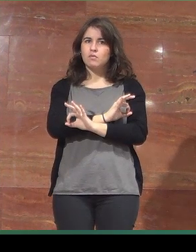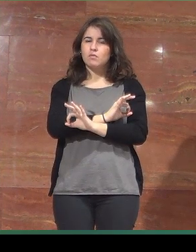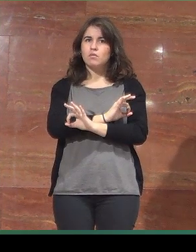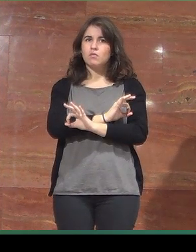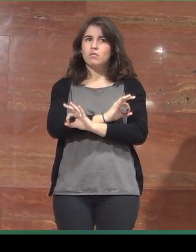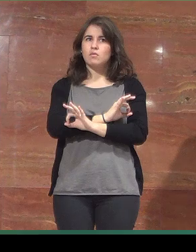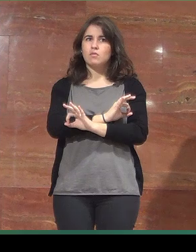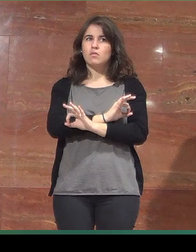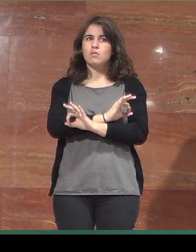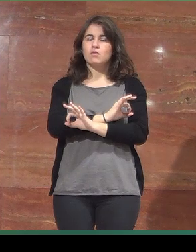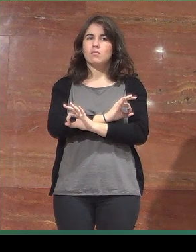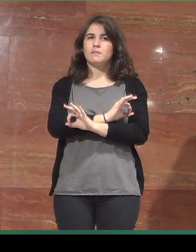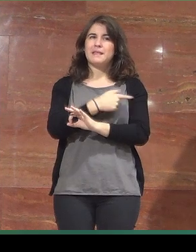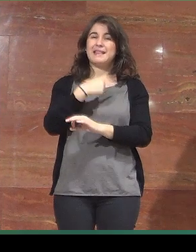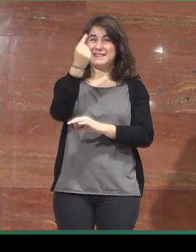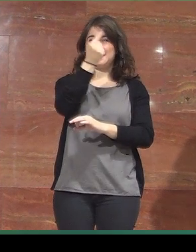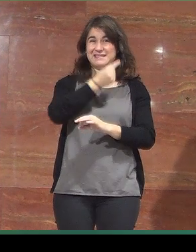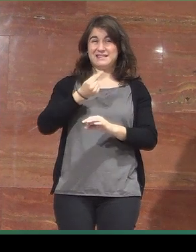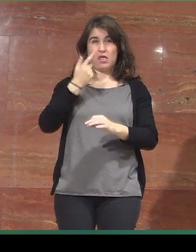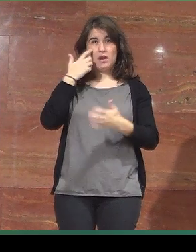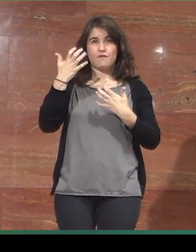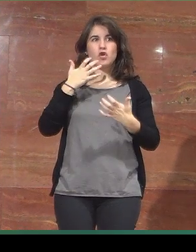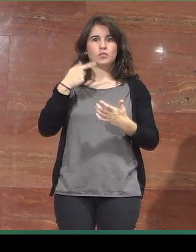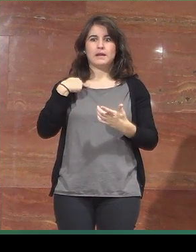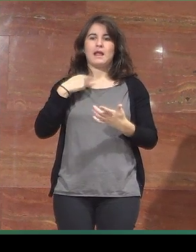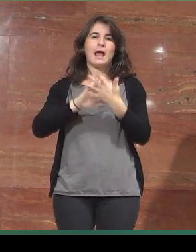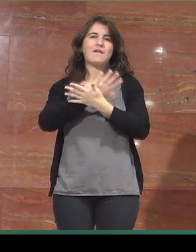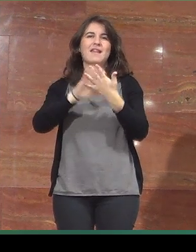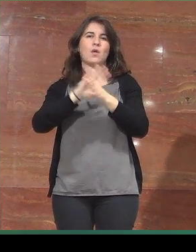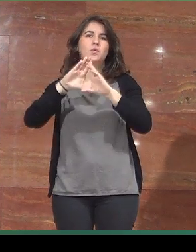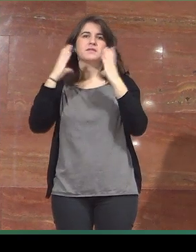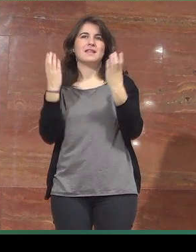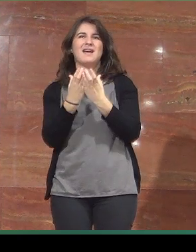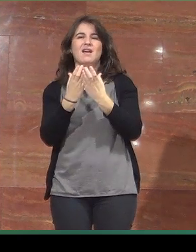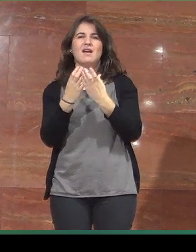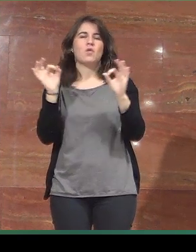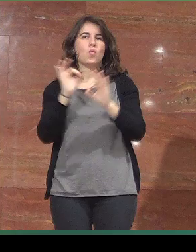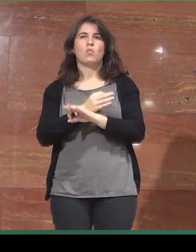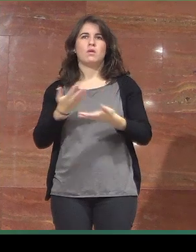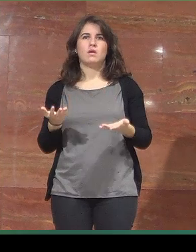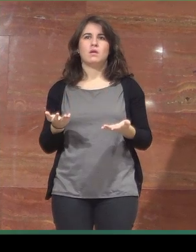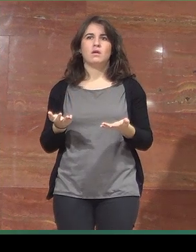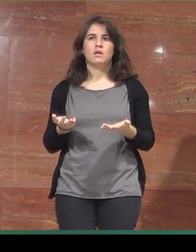about this universality, is the first element we learn as children,